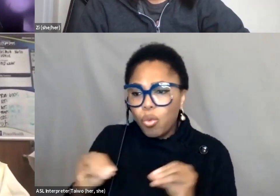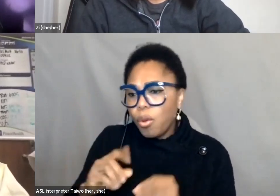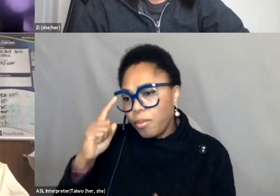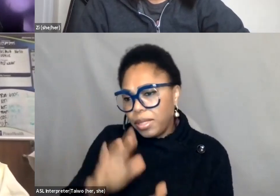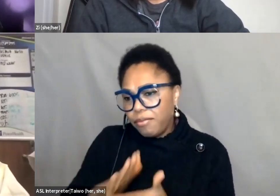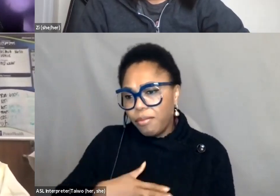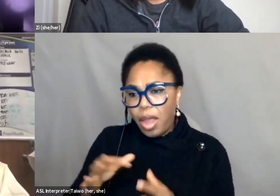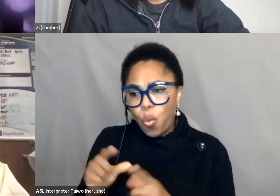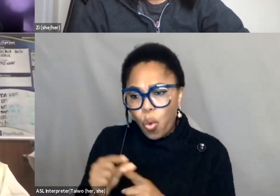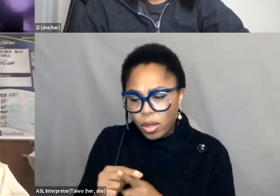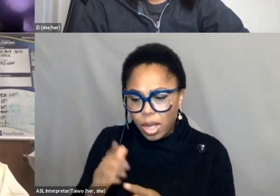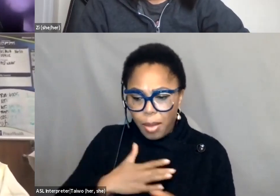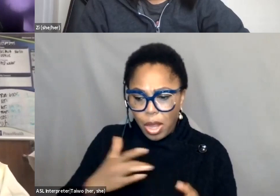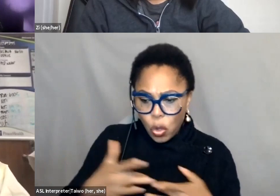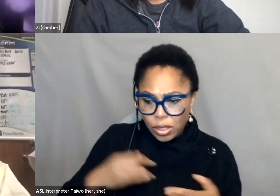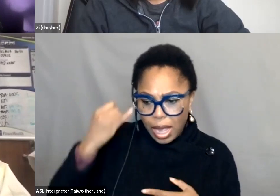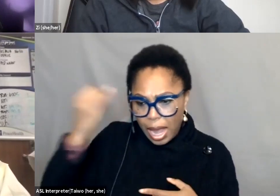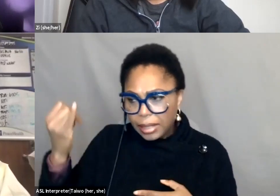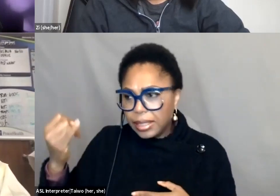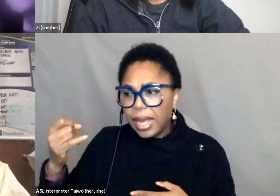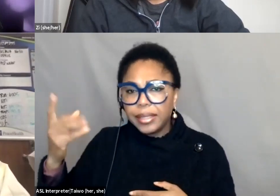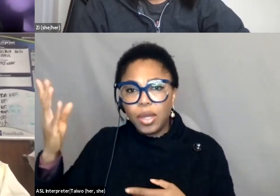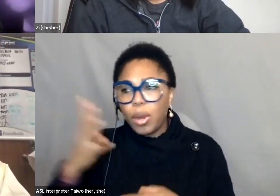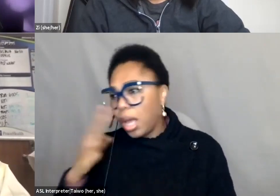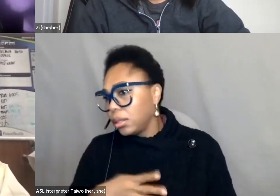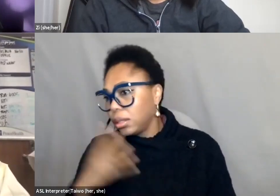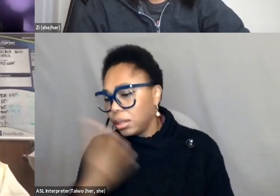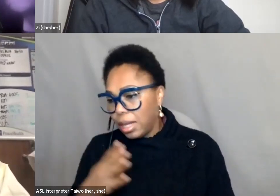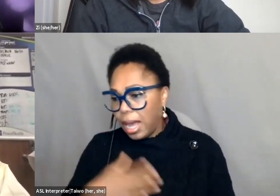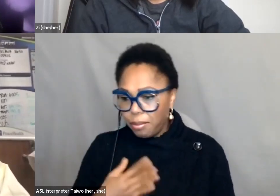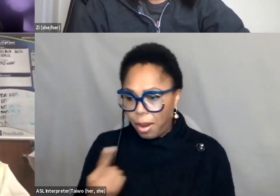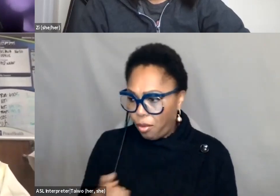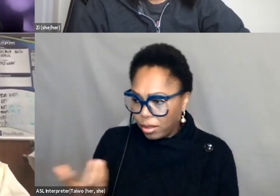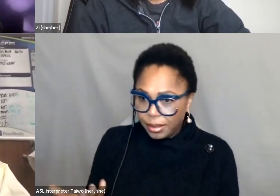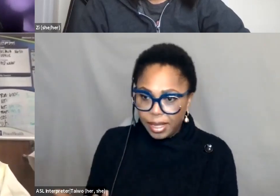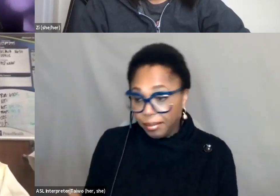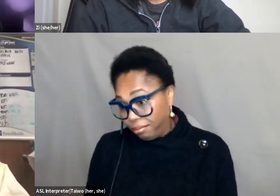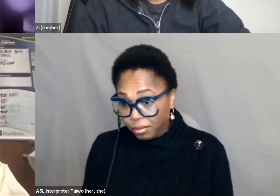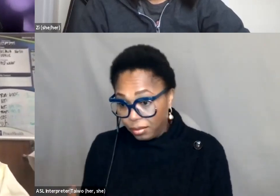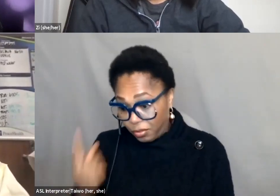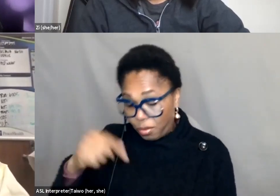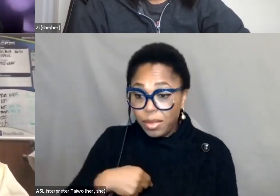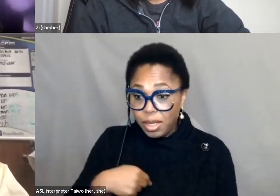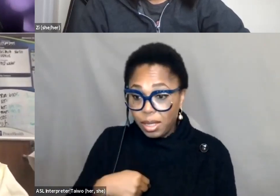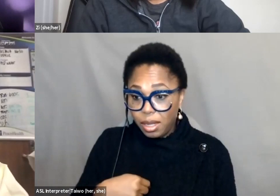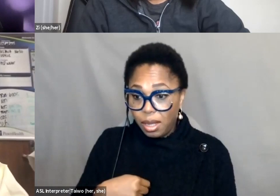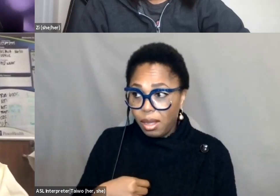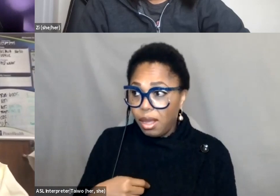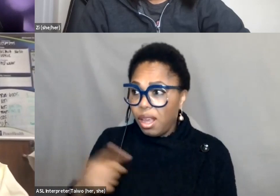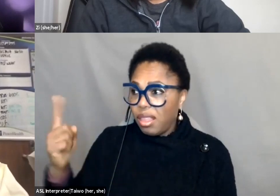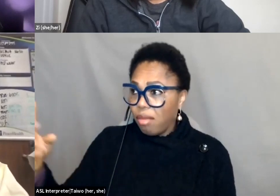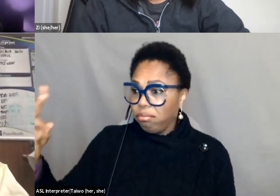My concerns and ideas should be met with dismissal and my presence with derision. That for me, being talked down